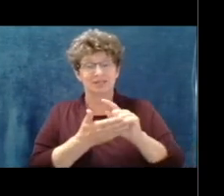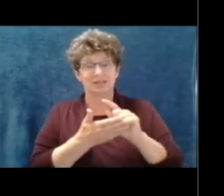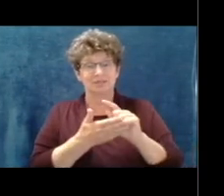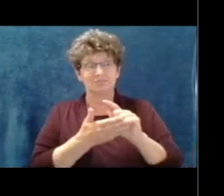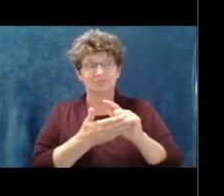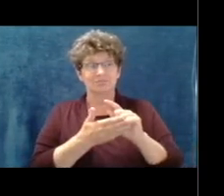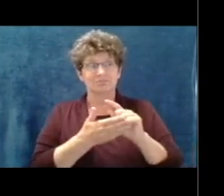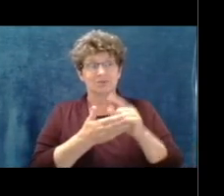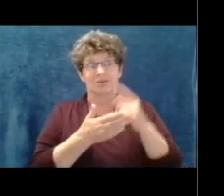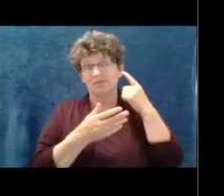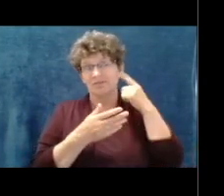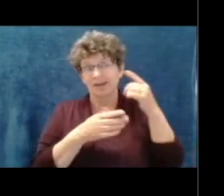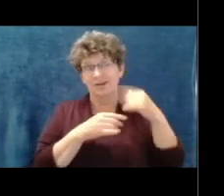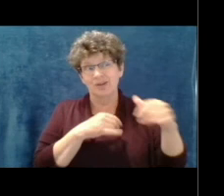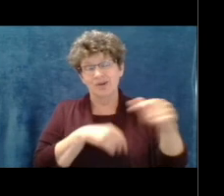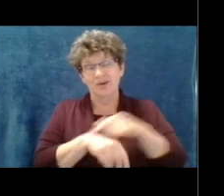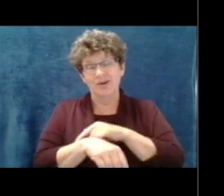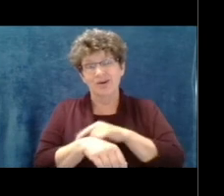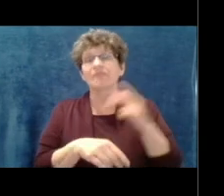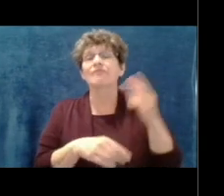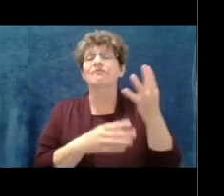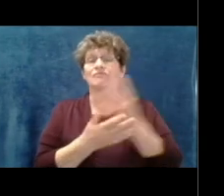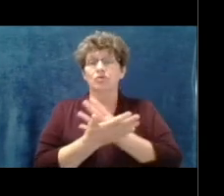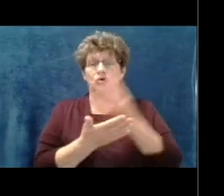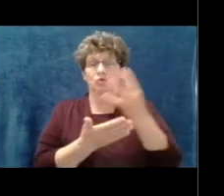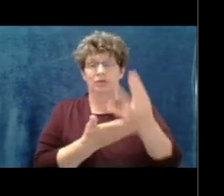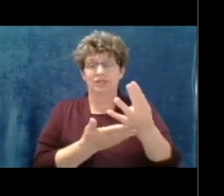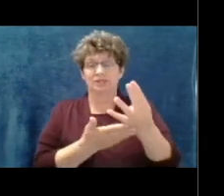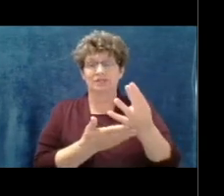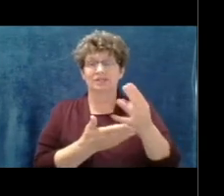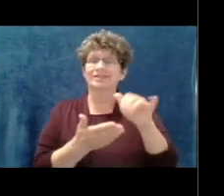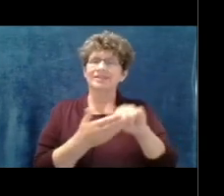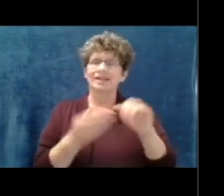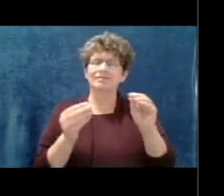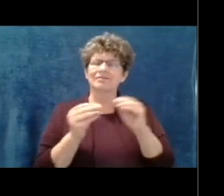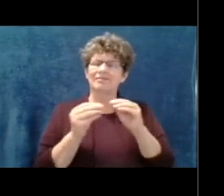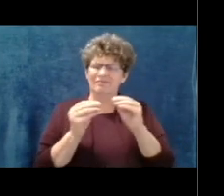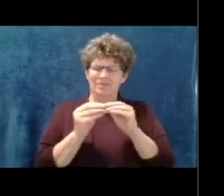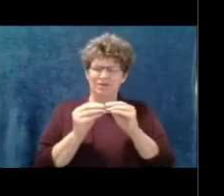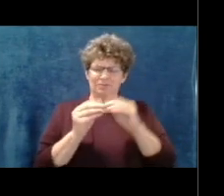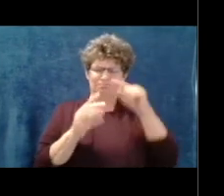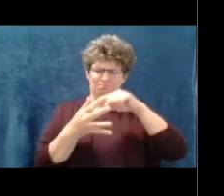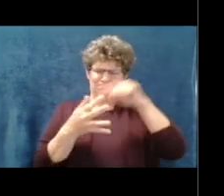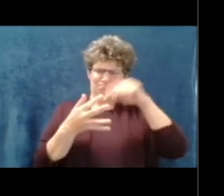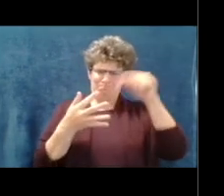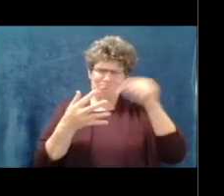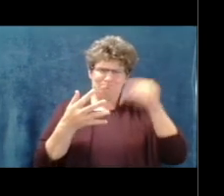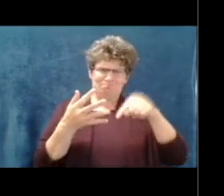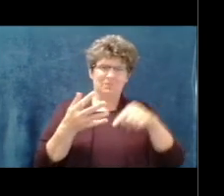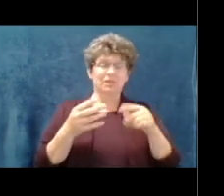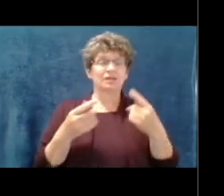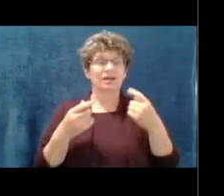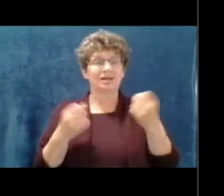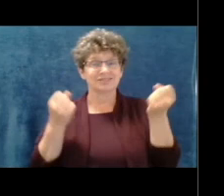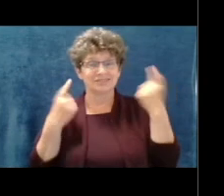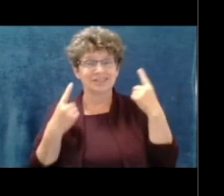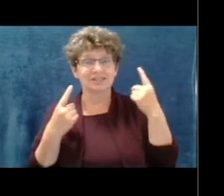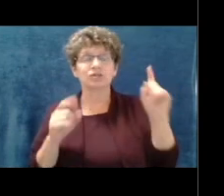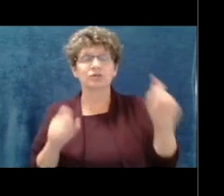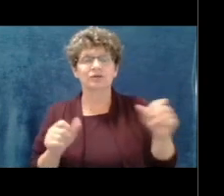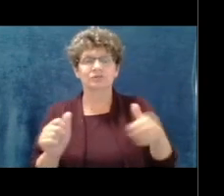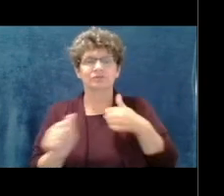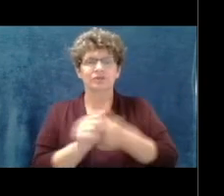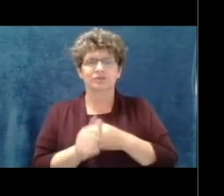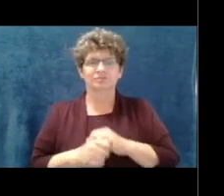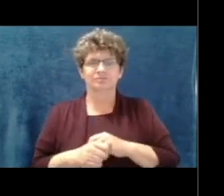lot more accountable to your goal in a lot of ways. So let me give you some examples here. Walk to the mailbox